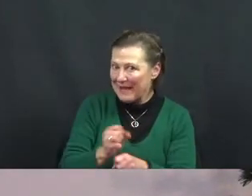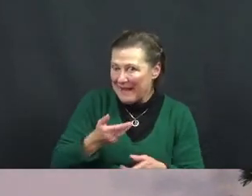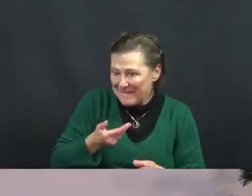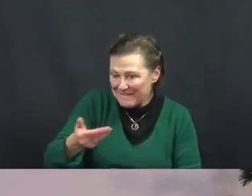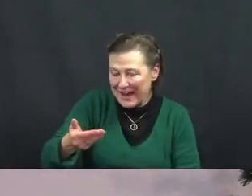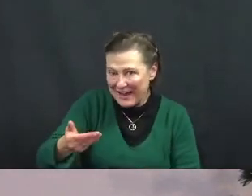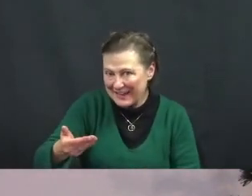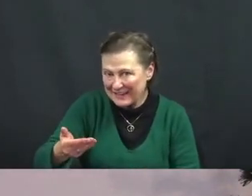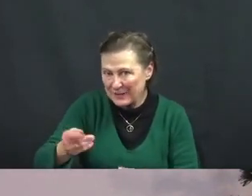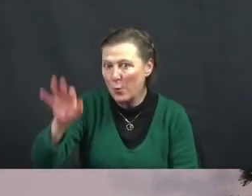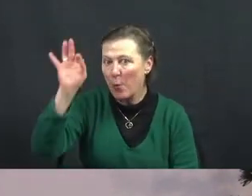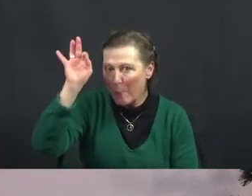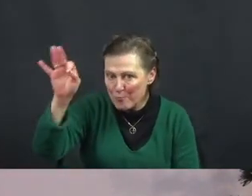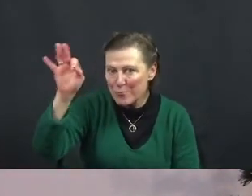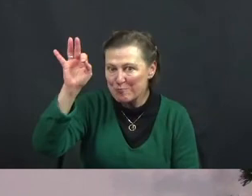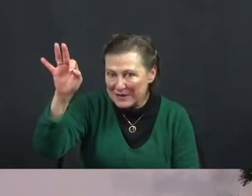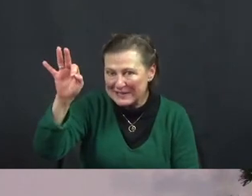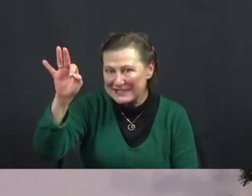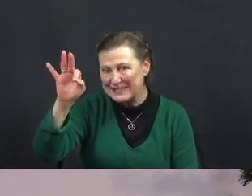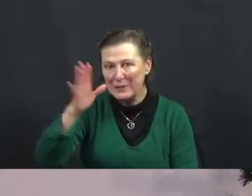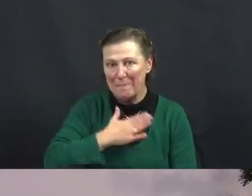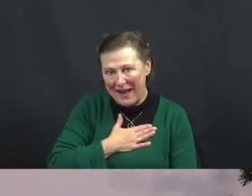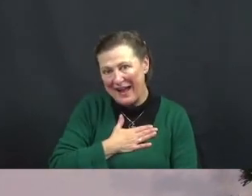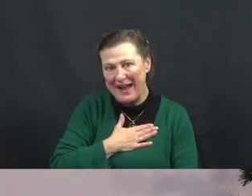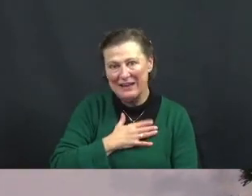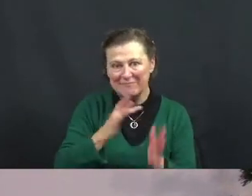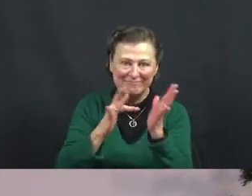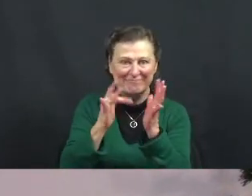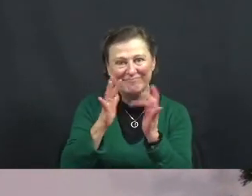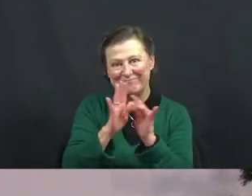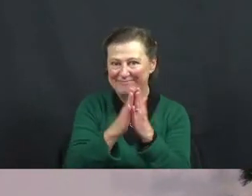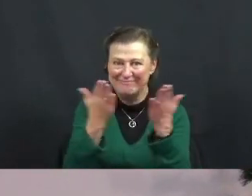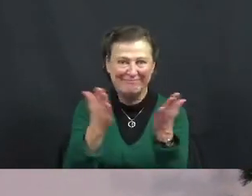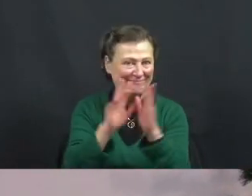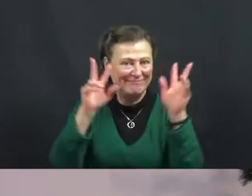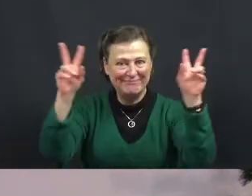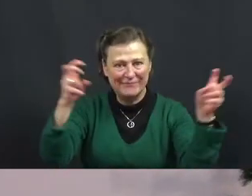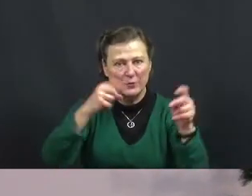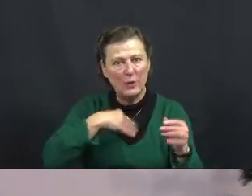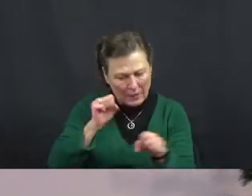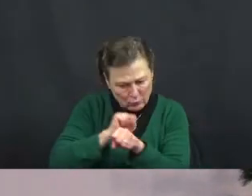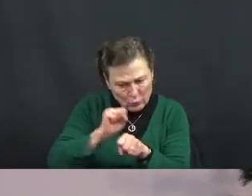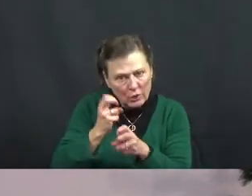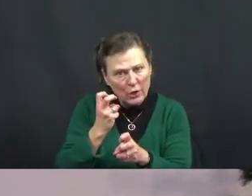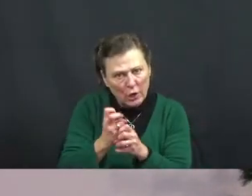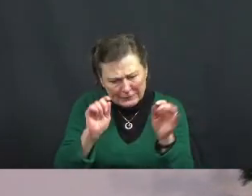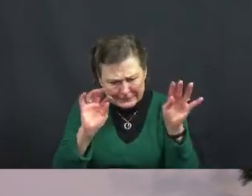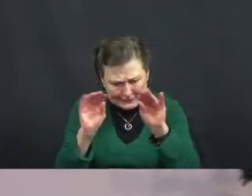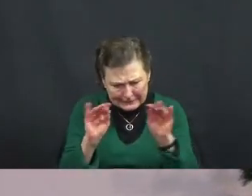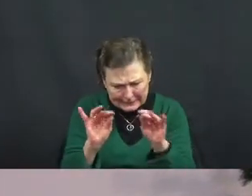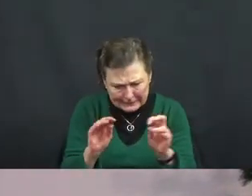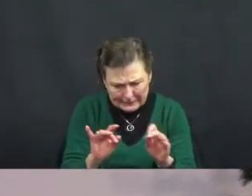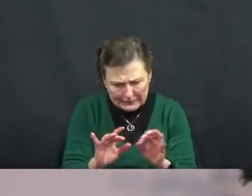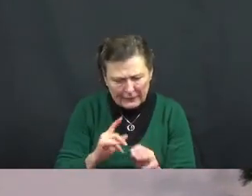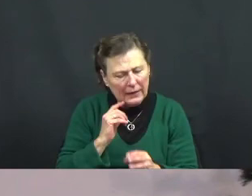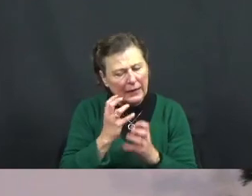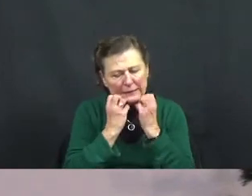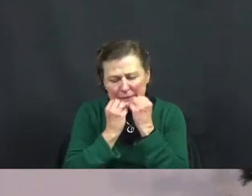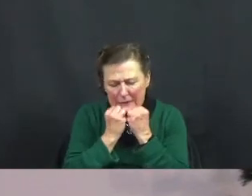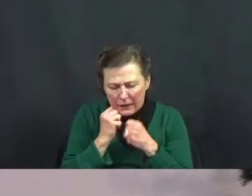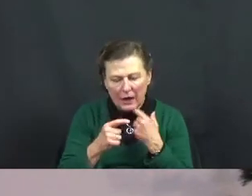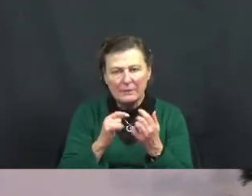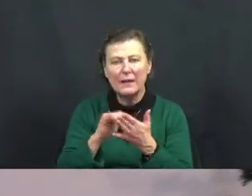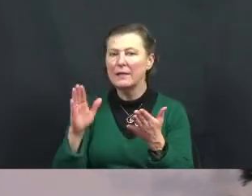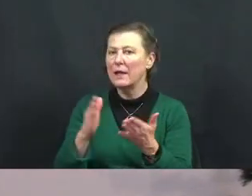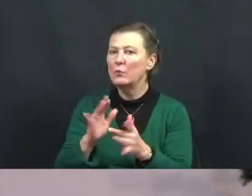invited to preach his gospel. So I put a lot of work into this lecture because I cared so much about this music. It